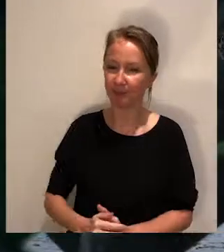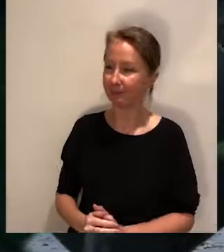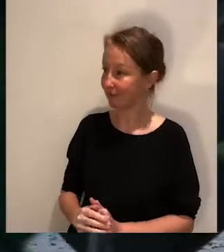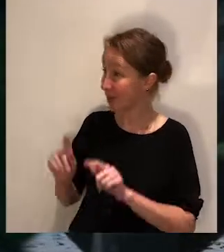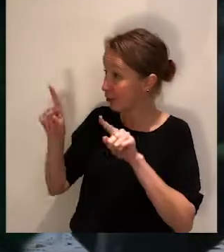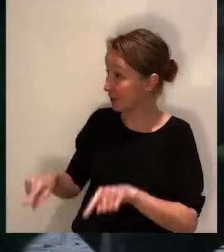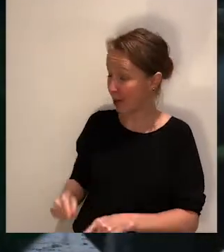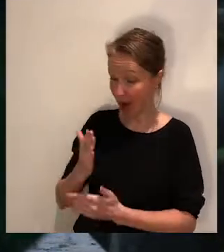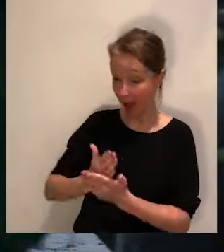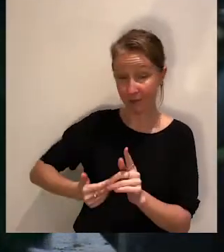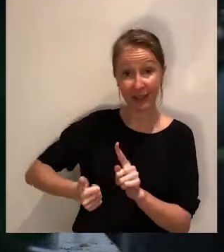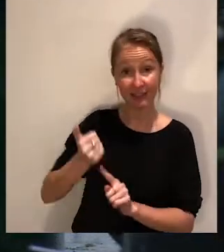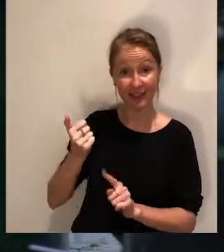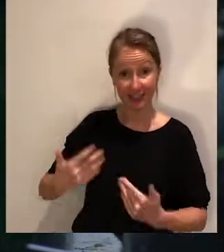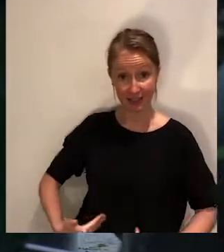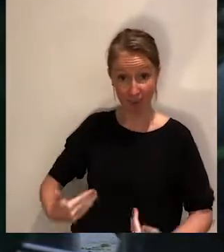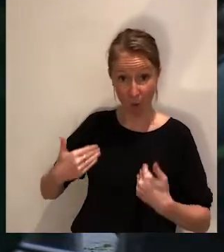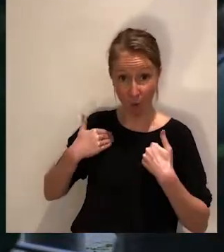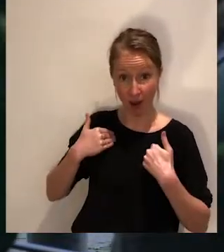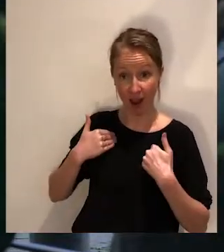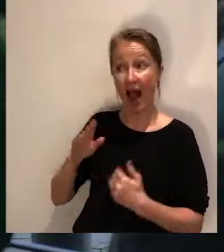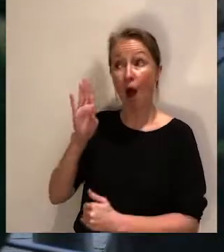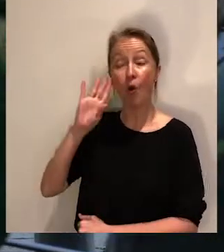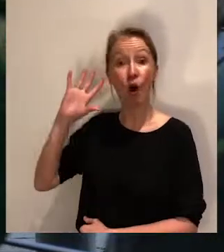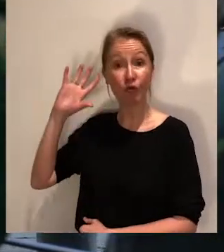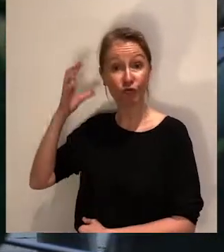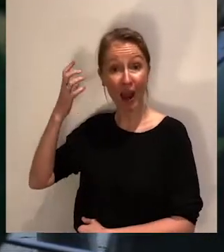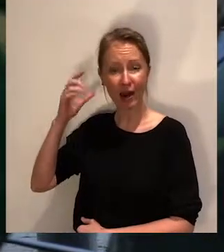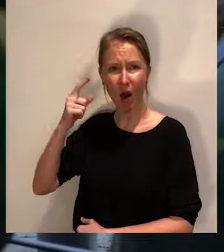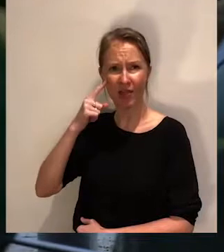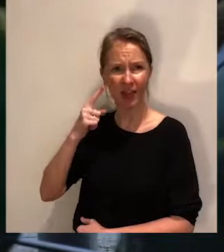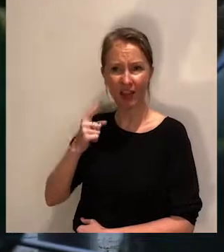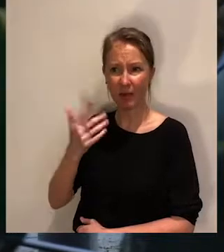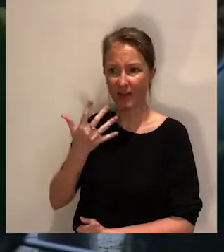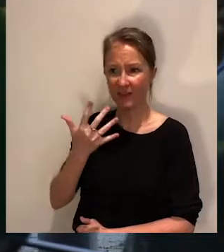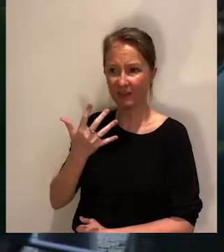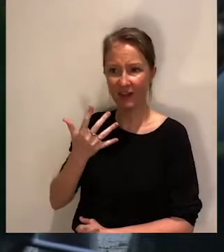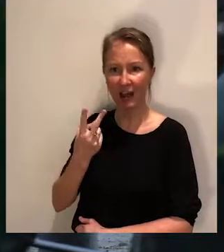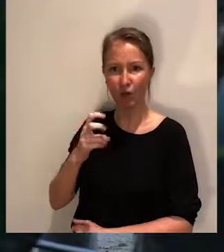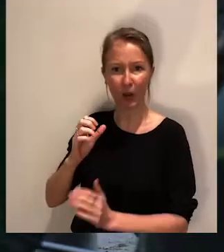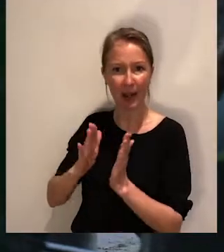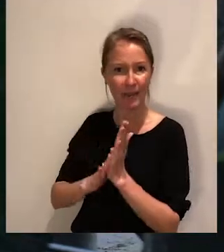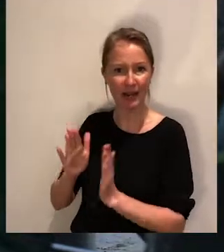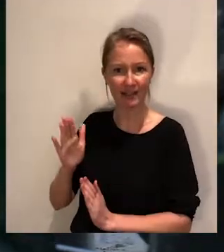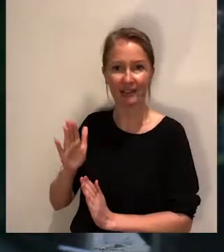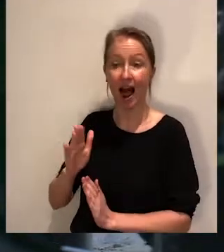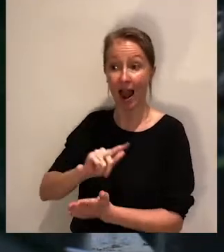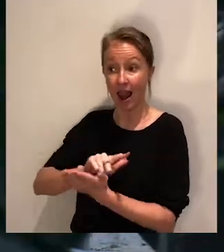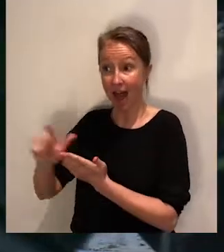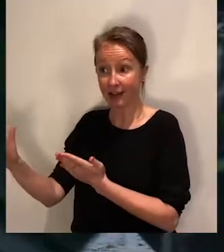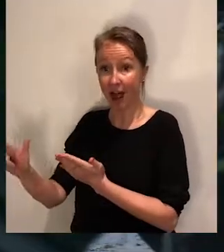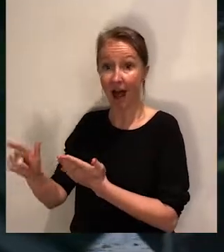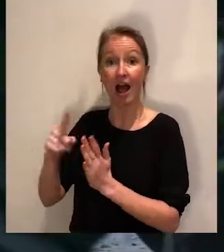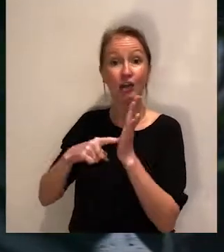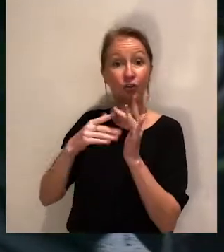this morning. And I heard on the radio very quickly, it was probably only about 15 or 20 minutes, and Jimmy was into the box trailer and moving